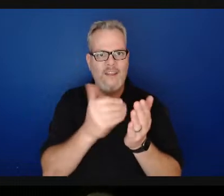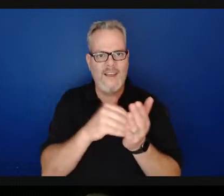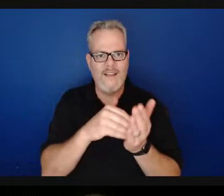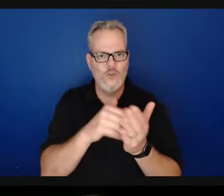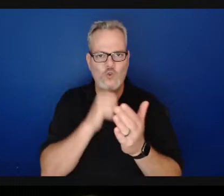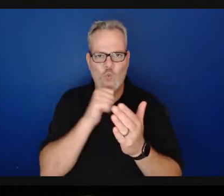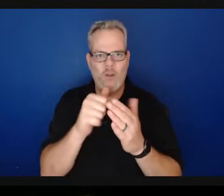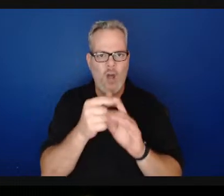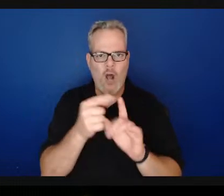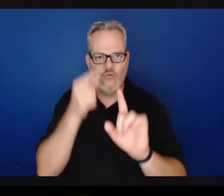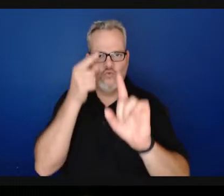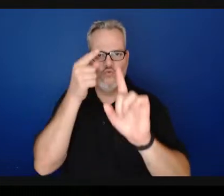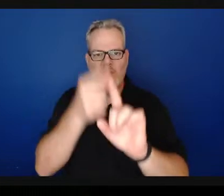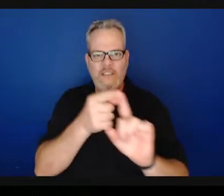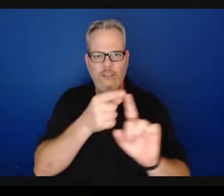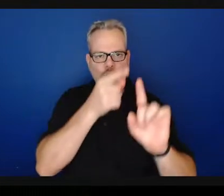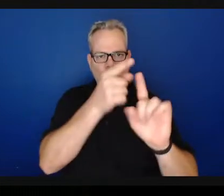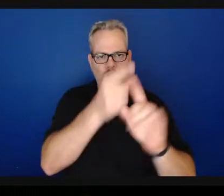same